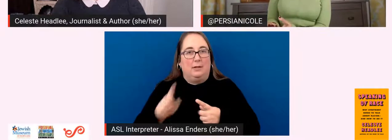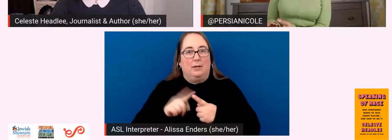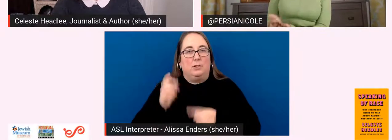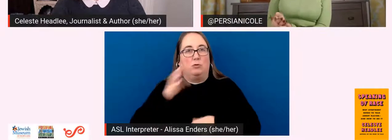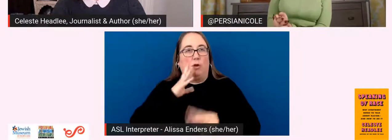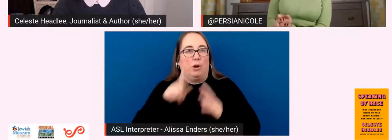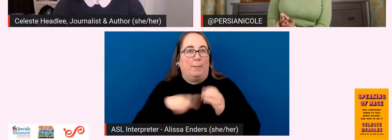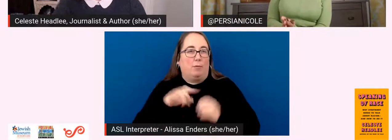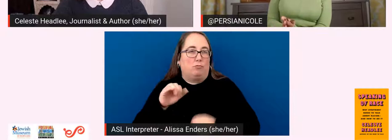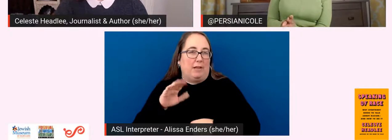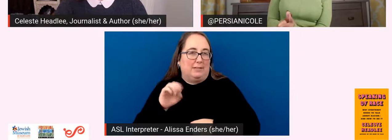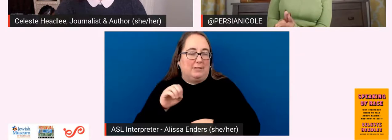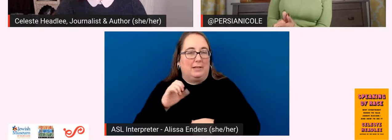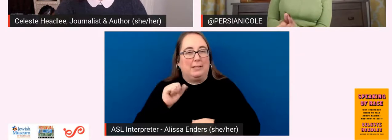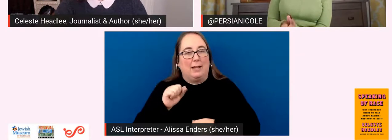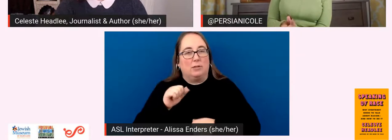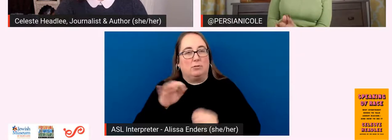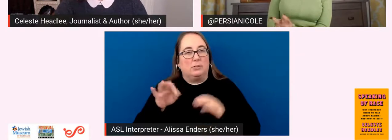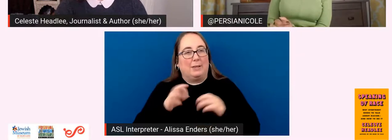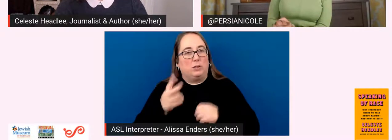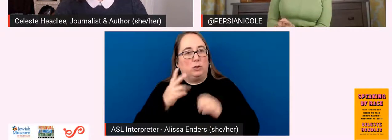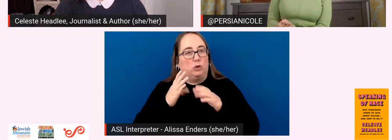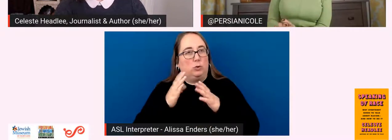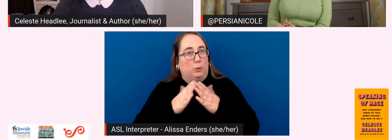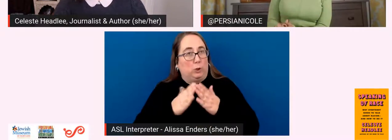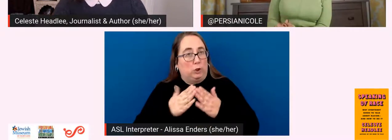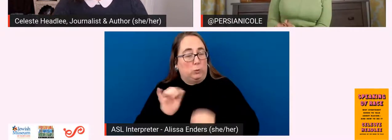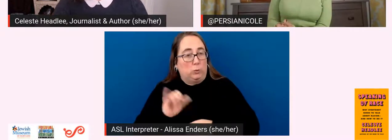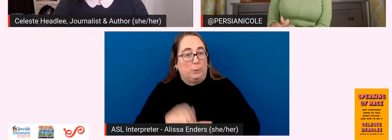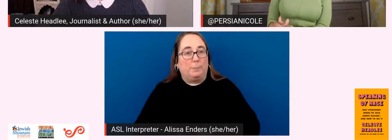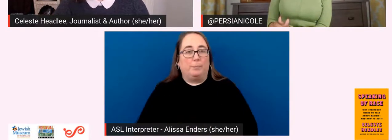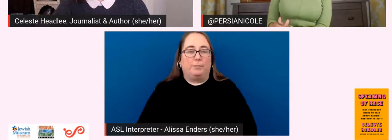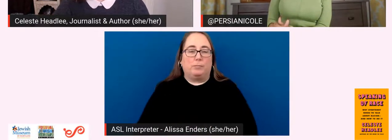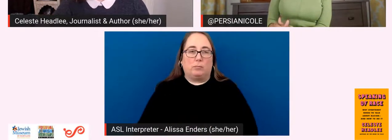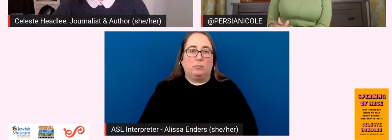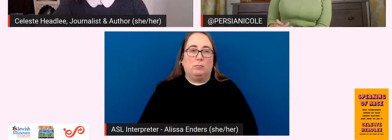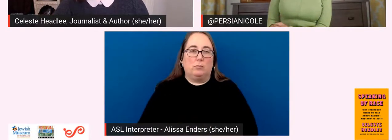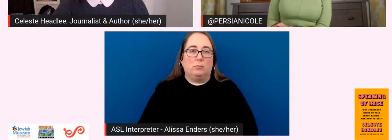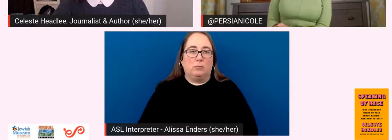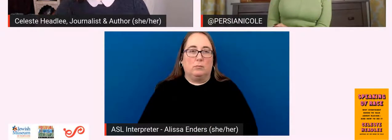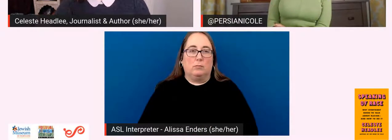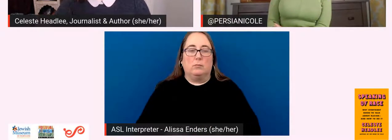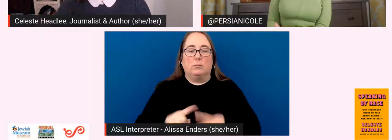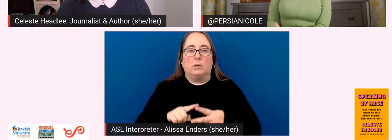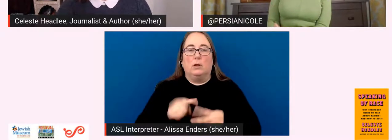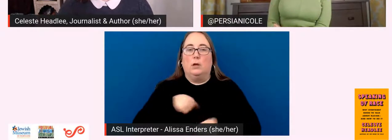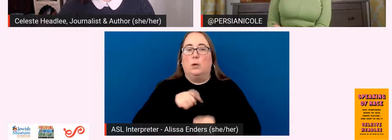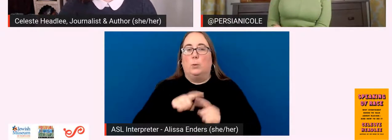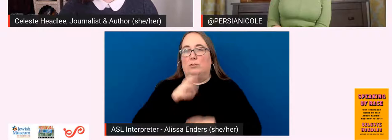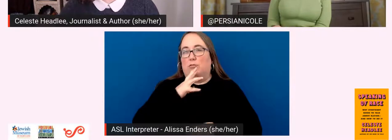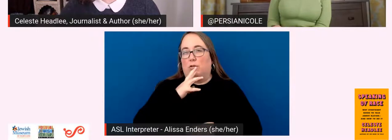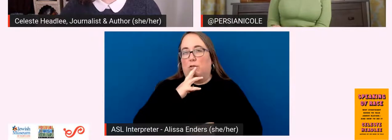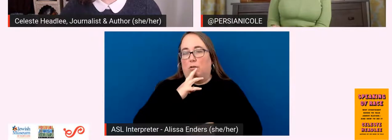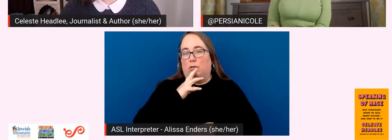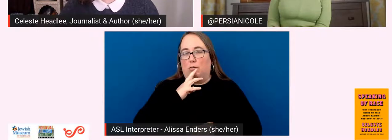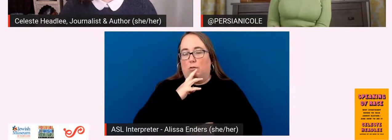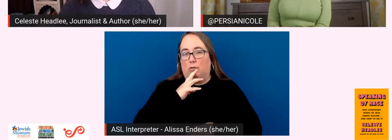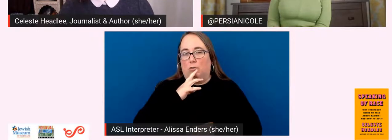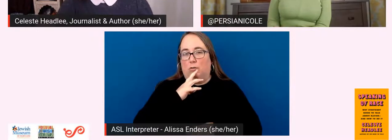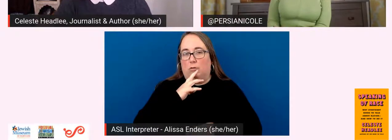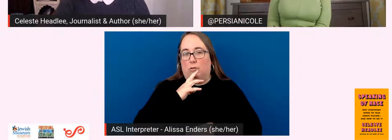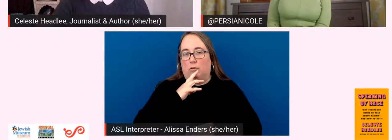race. Can you break down those two books as well? Yeah, We Need to Talk was basically the, you